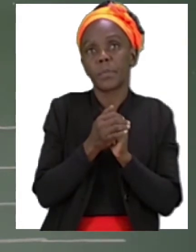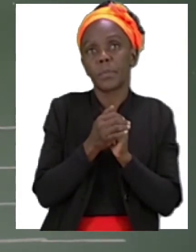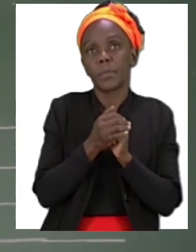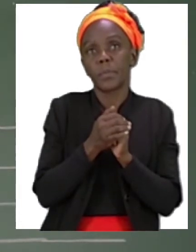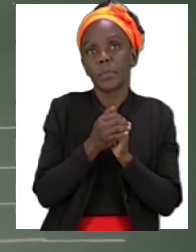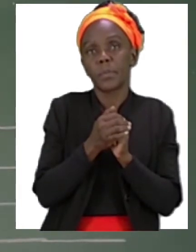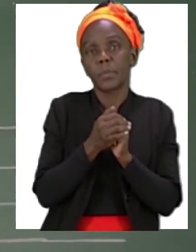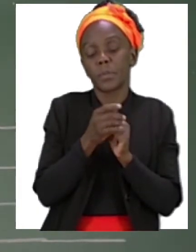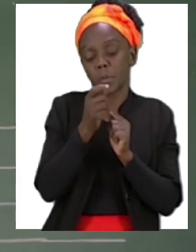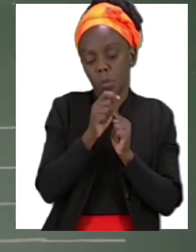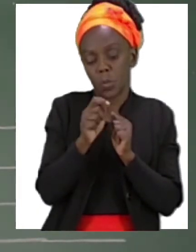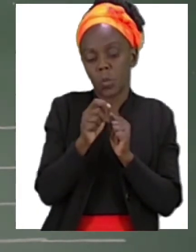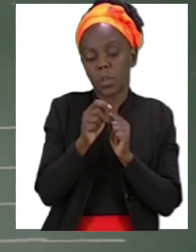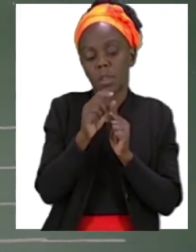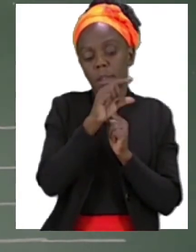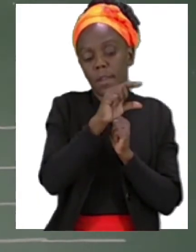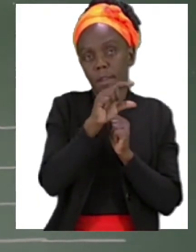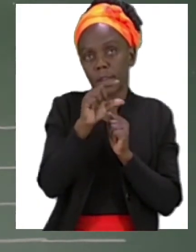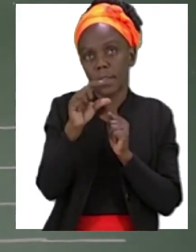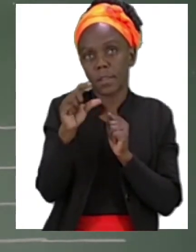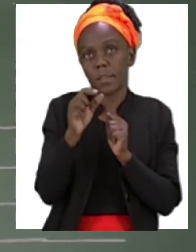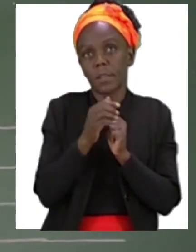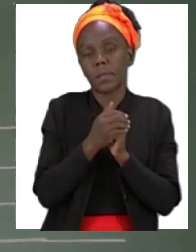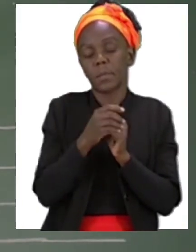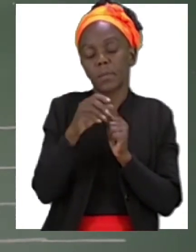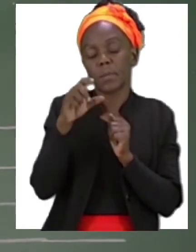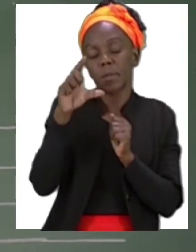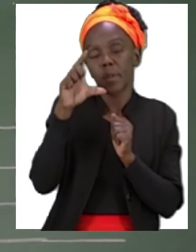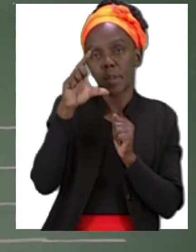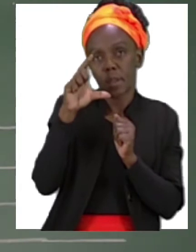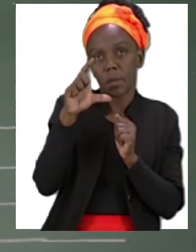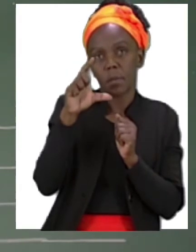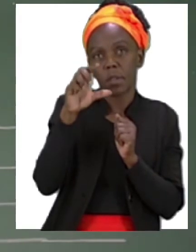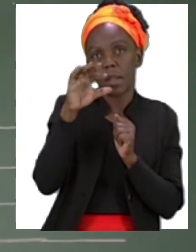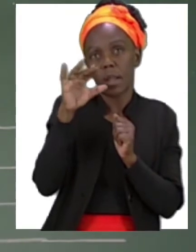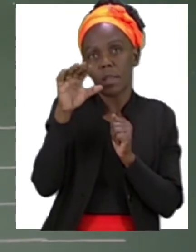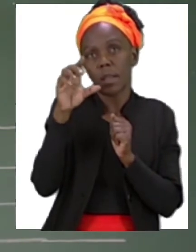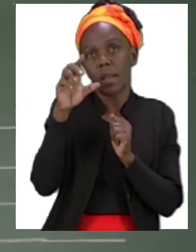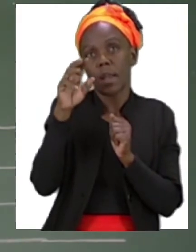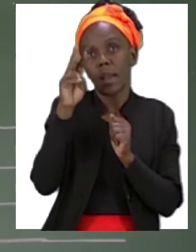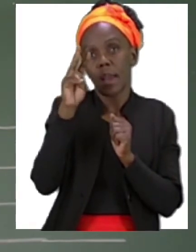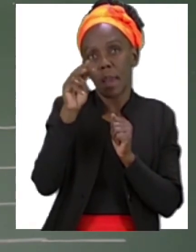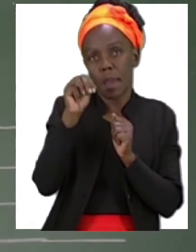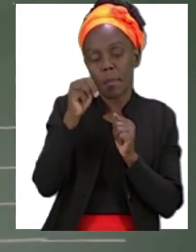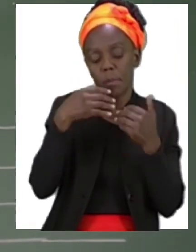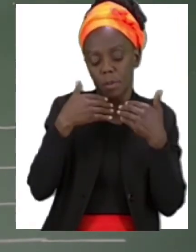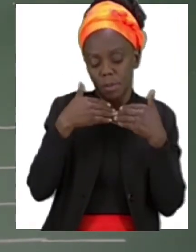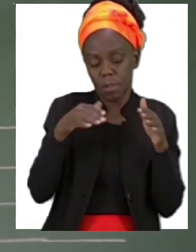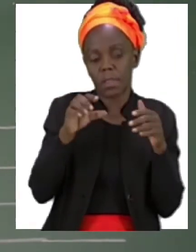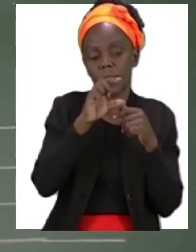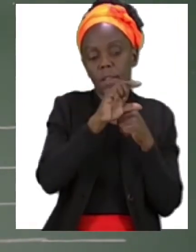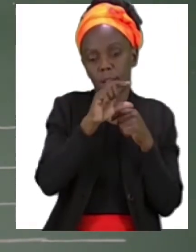my, here we go, capital letter M when we are starting a sentence. And then we